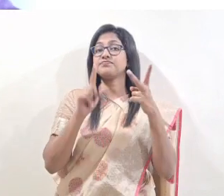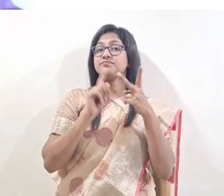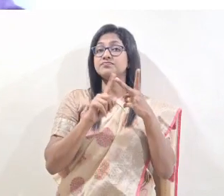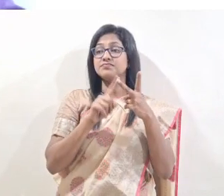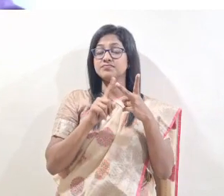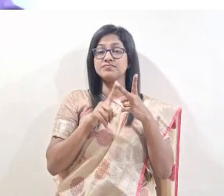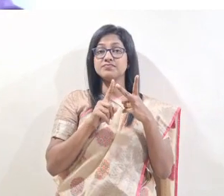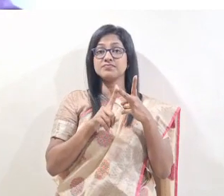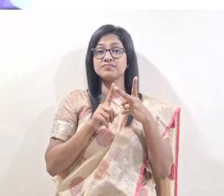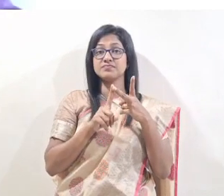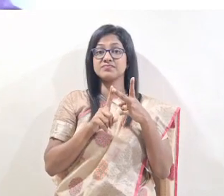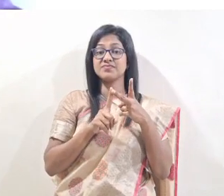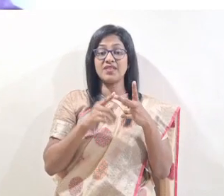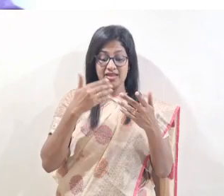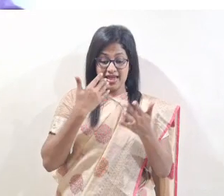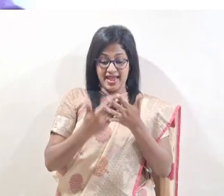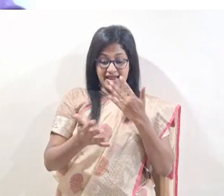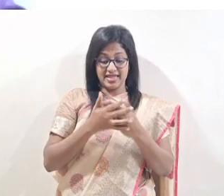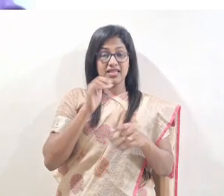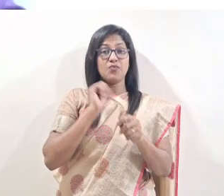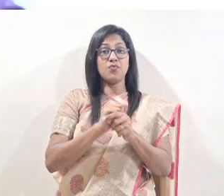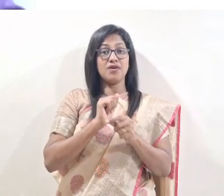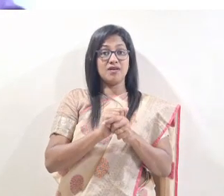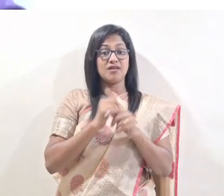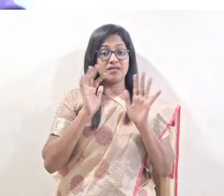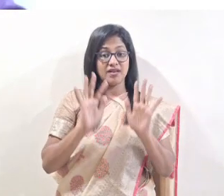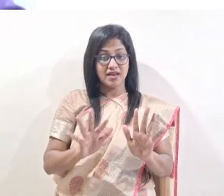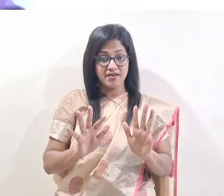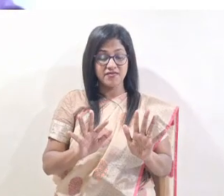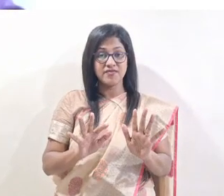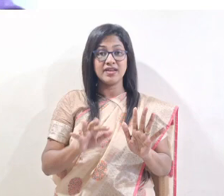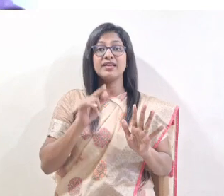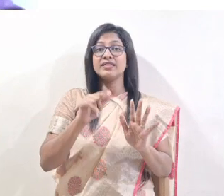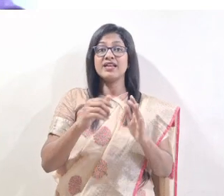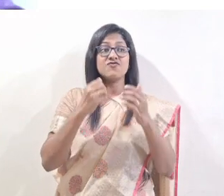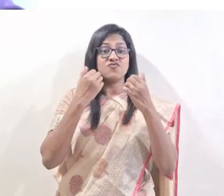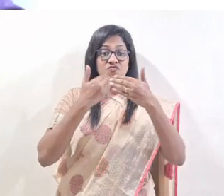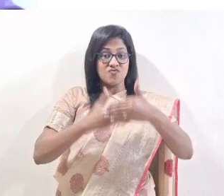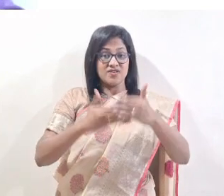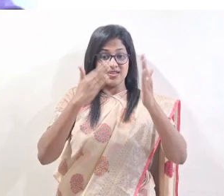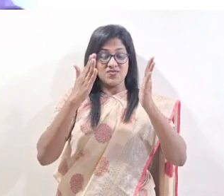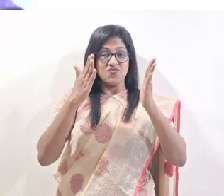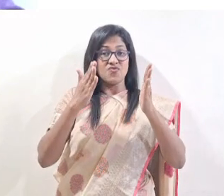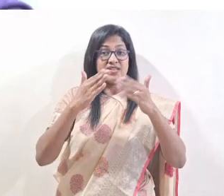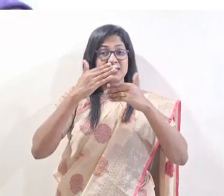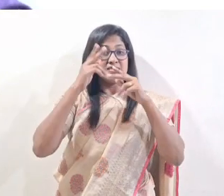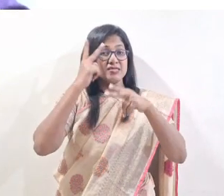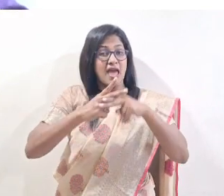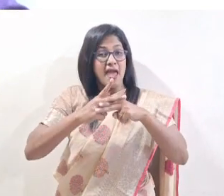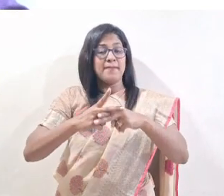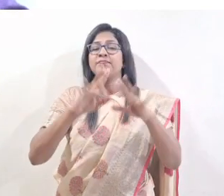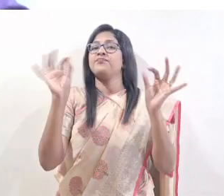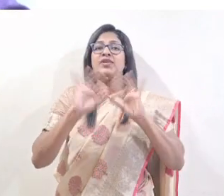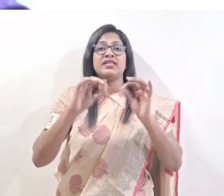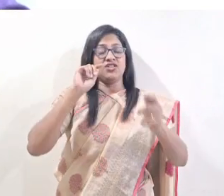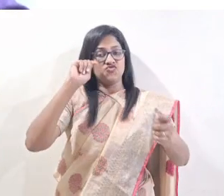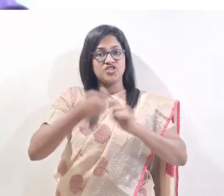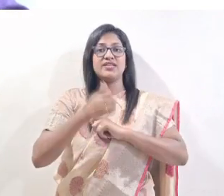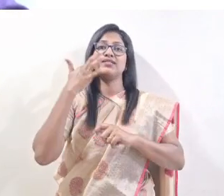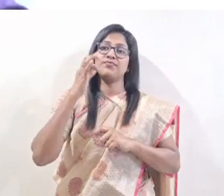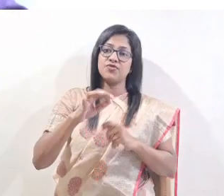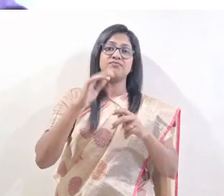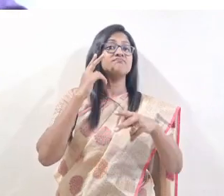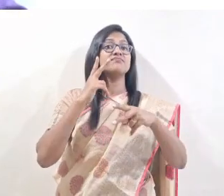The second one we must acknowledge is that whatever we do there's nothing more constant than change, and the change here is the